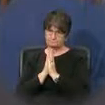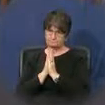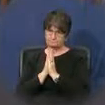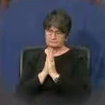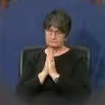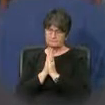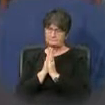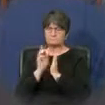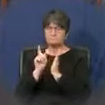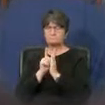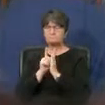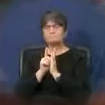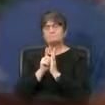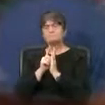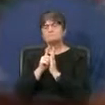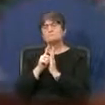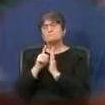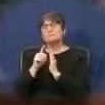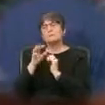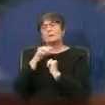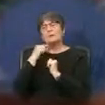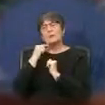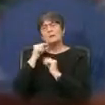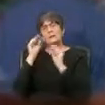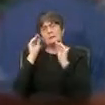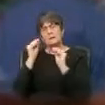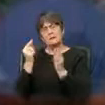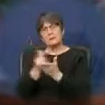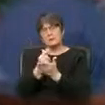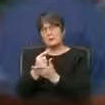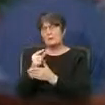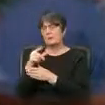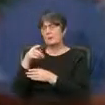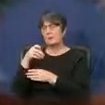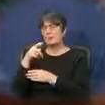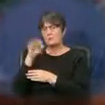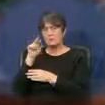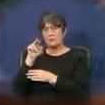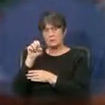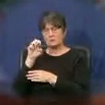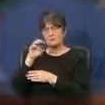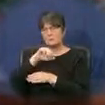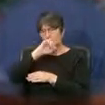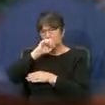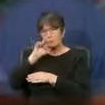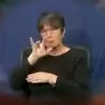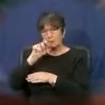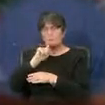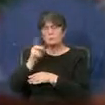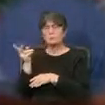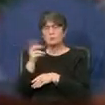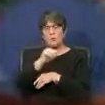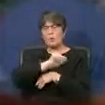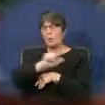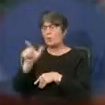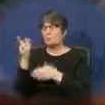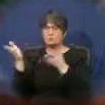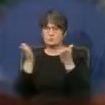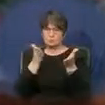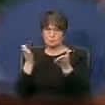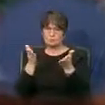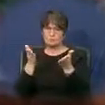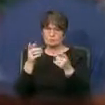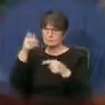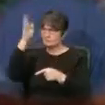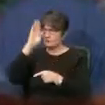That as preachers of the gospel, Pope Francis, Bishop Morlino, and all those who serve as ministers of faith will